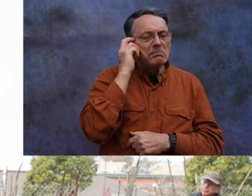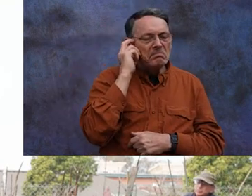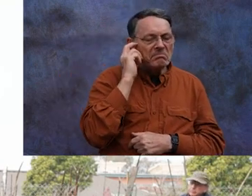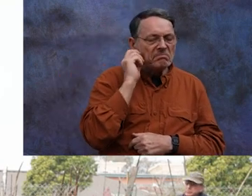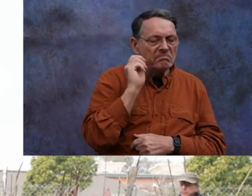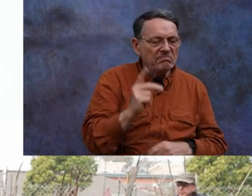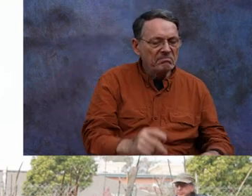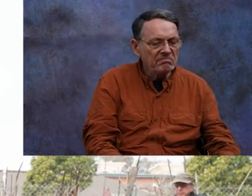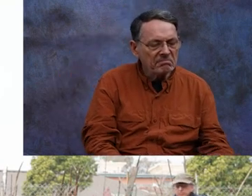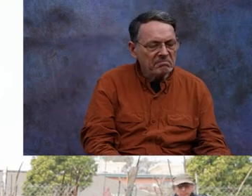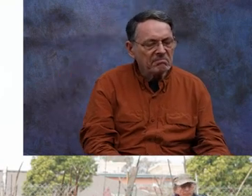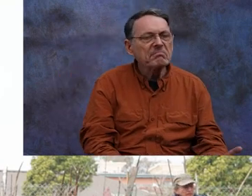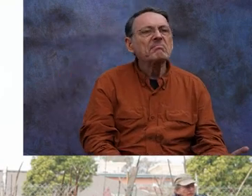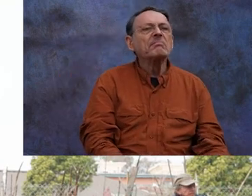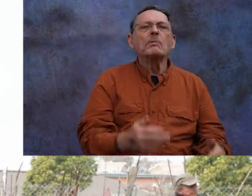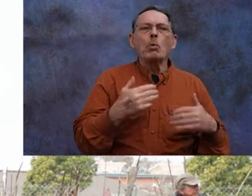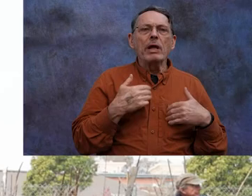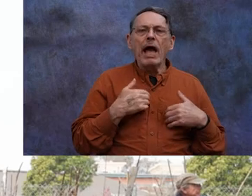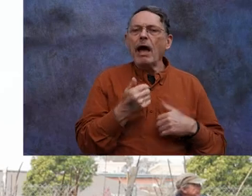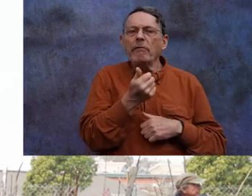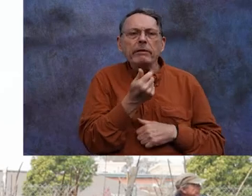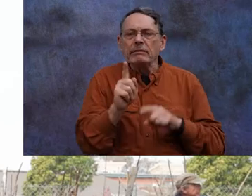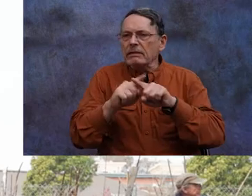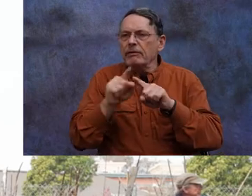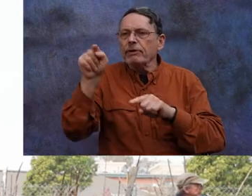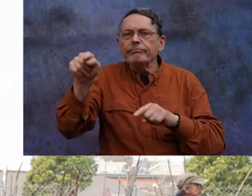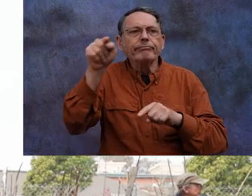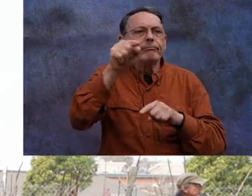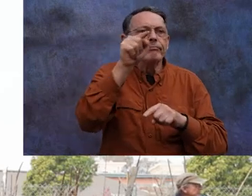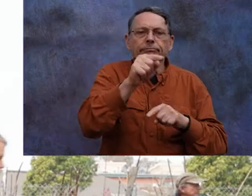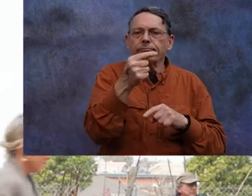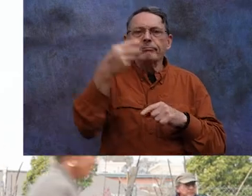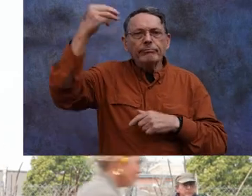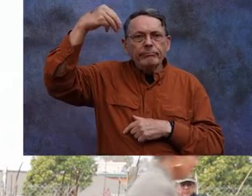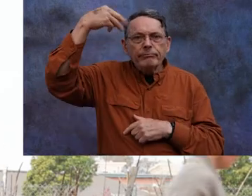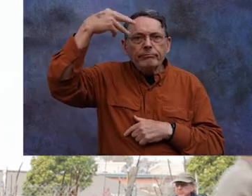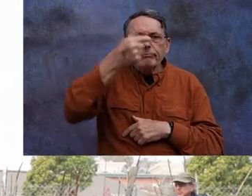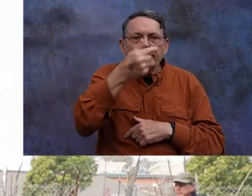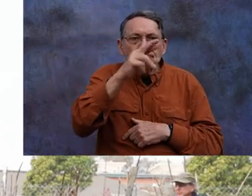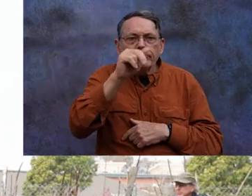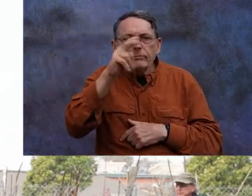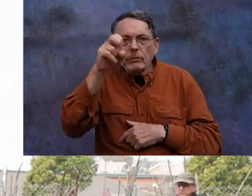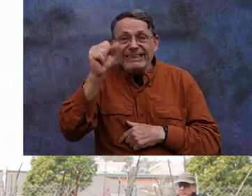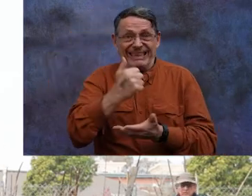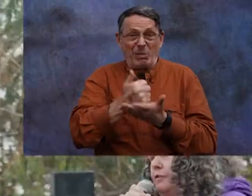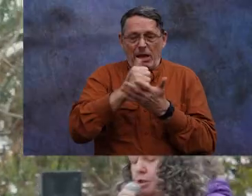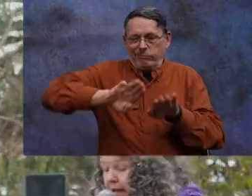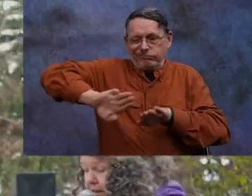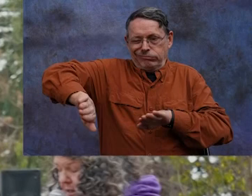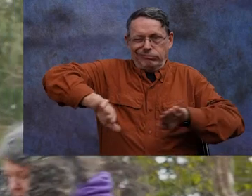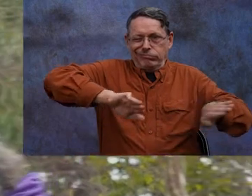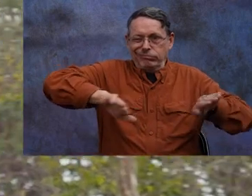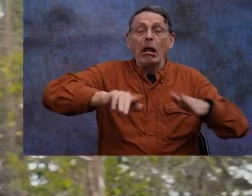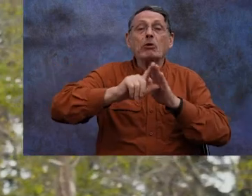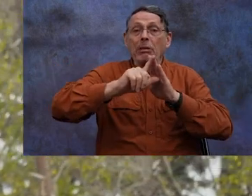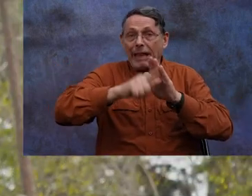Okay, there are graces and they will help you move your stuff to the sides because we're gonna need this space for dancing